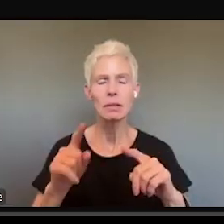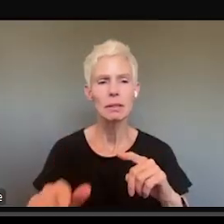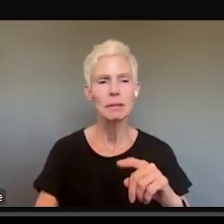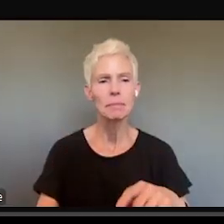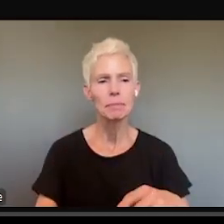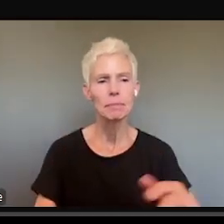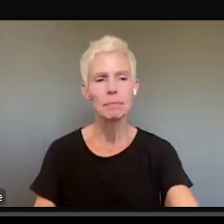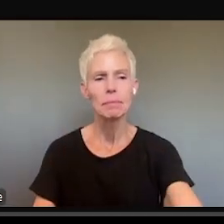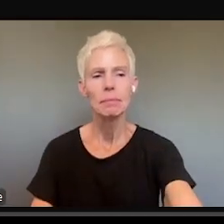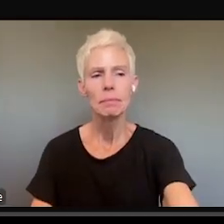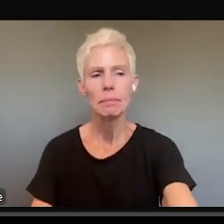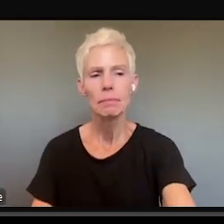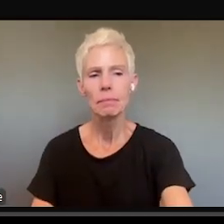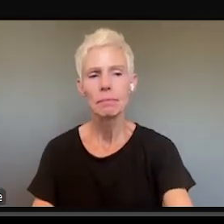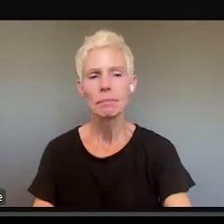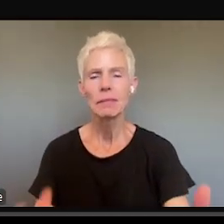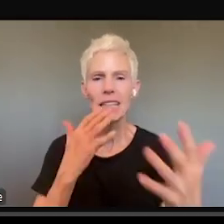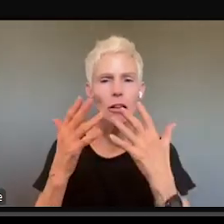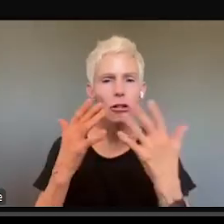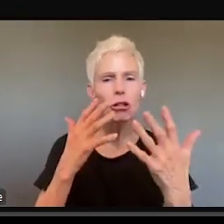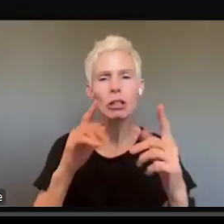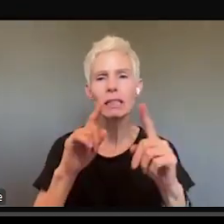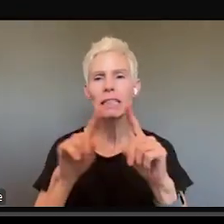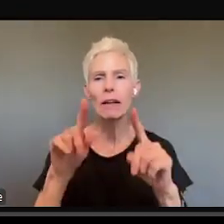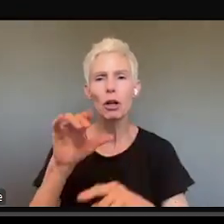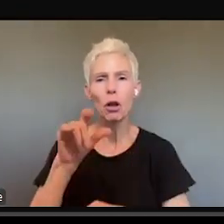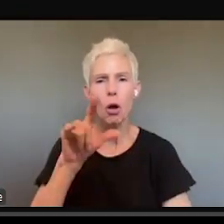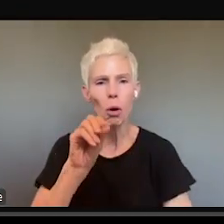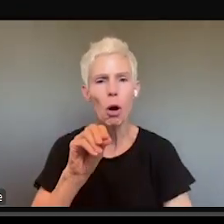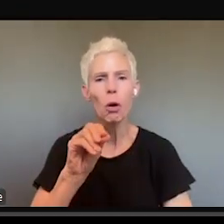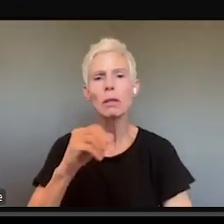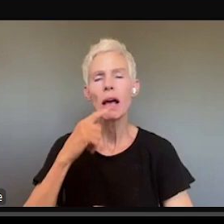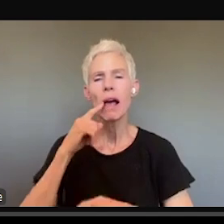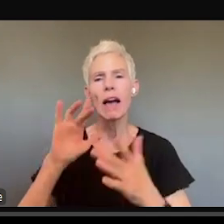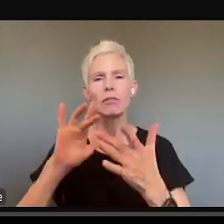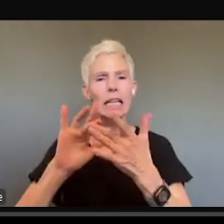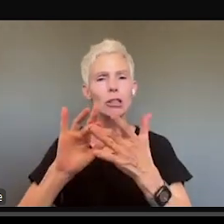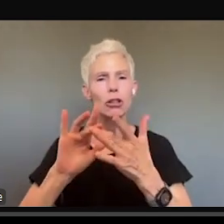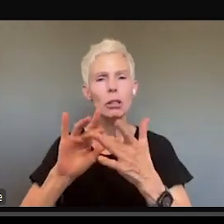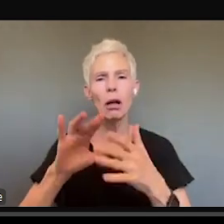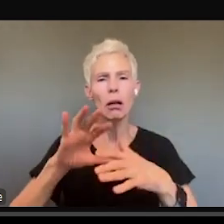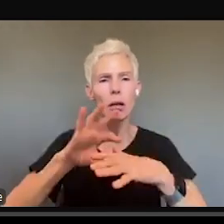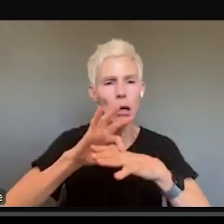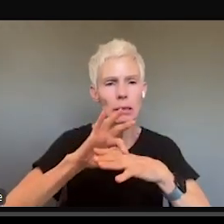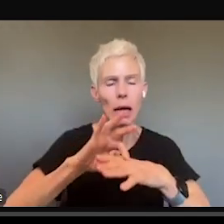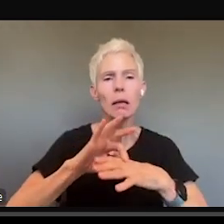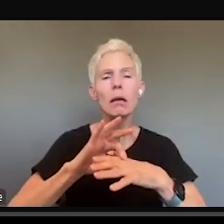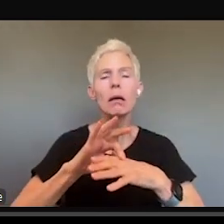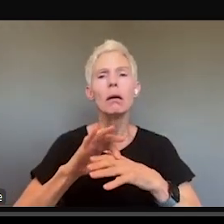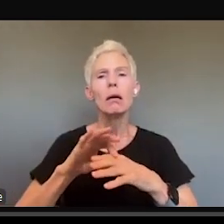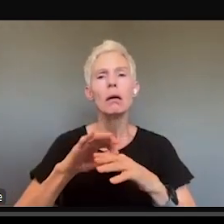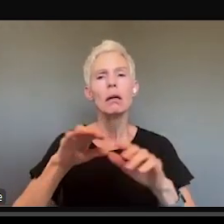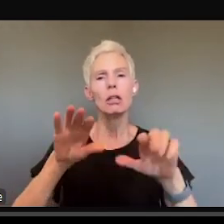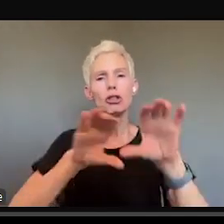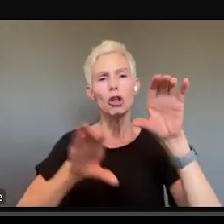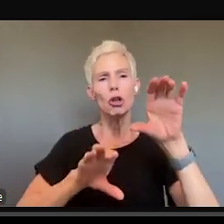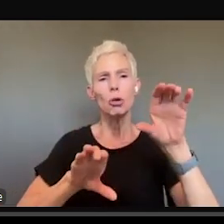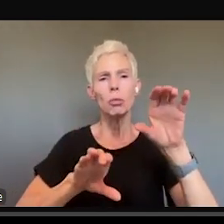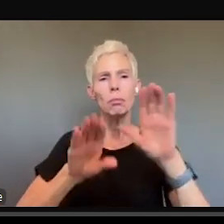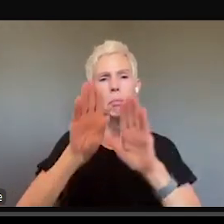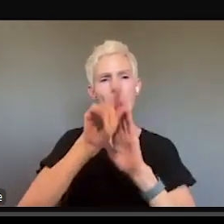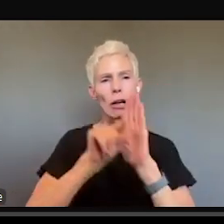different colors. We have digital content, Zoom backgrounds like you see behind me, two